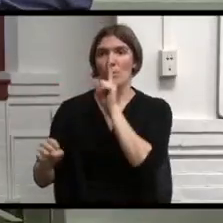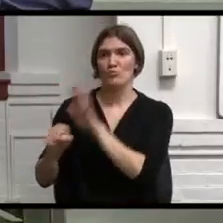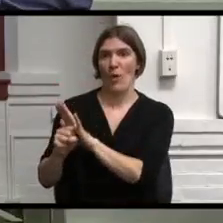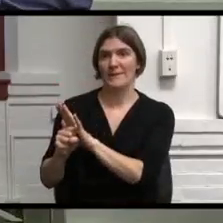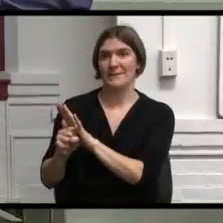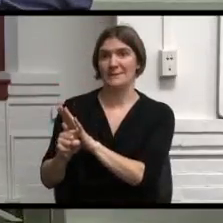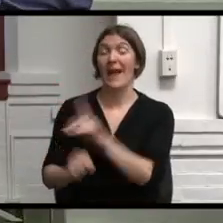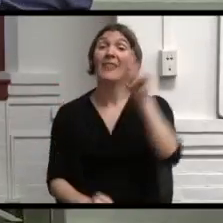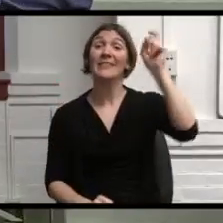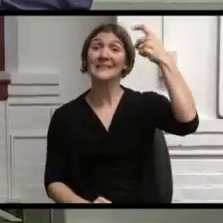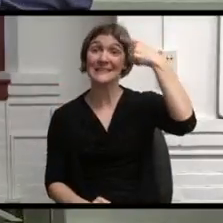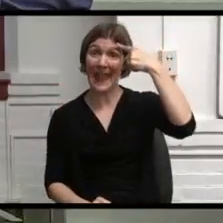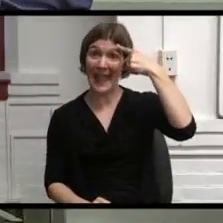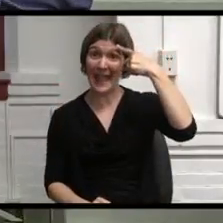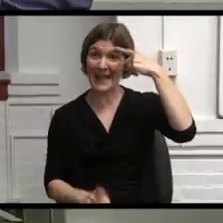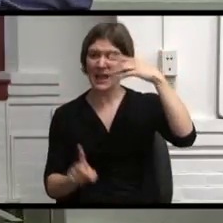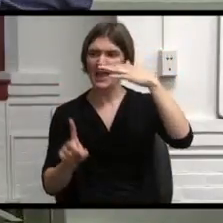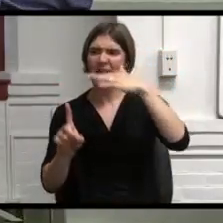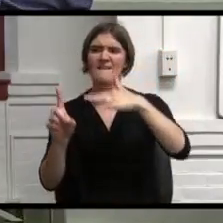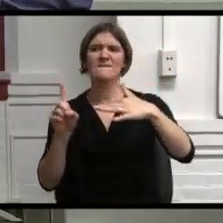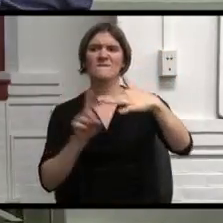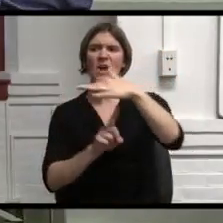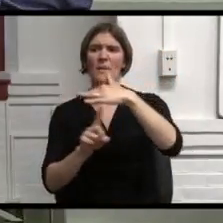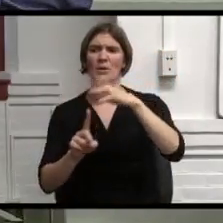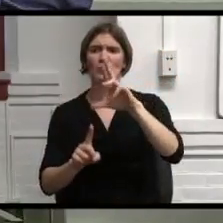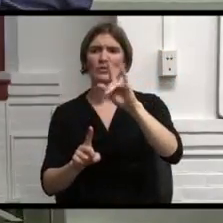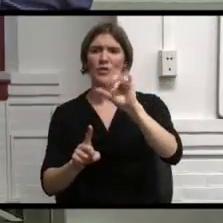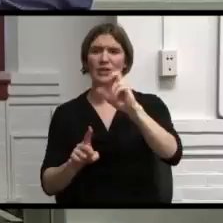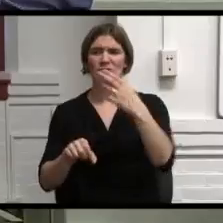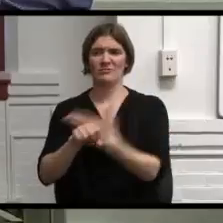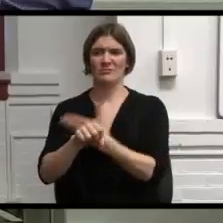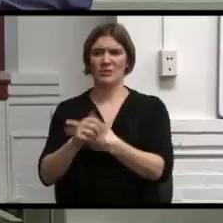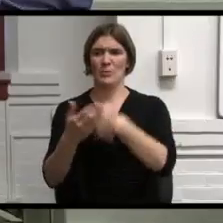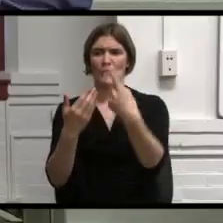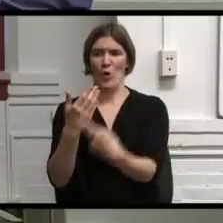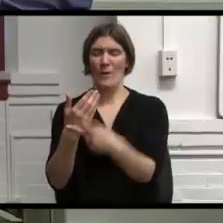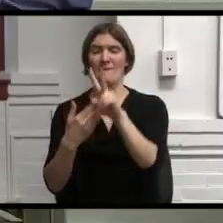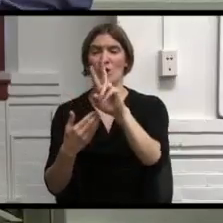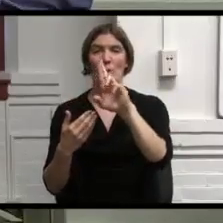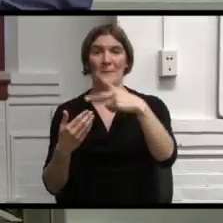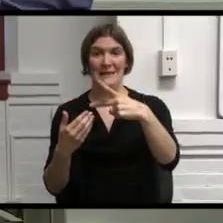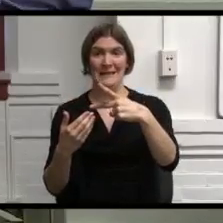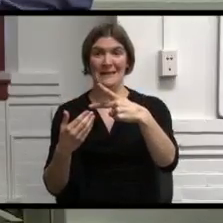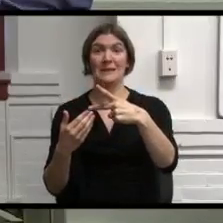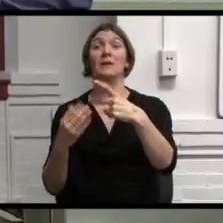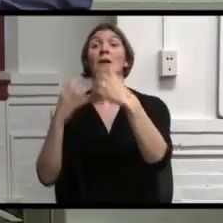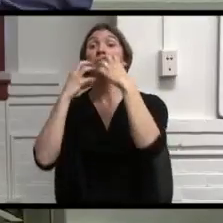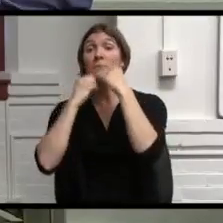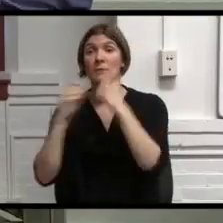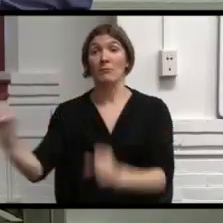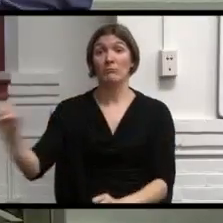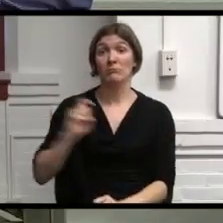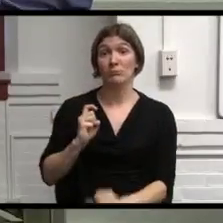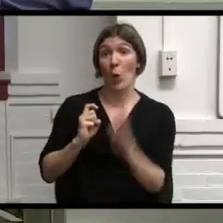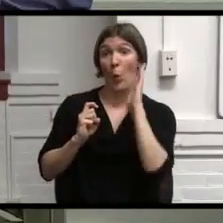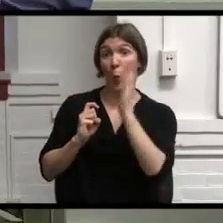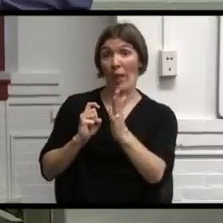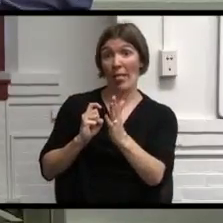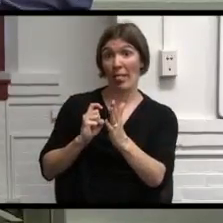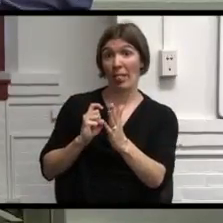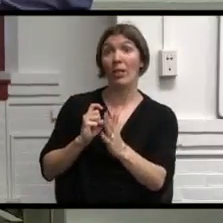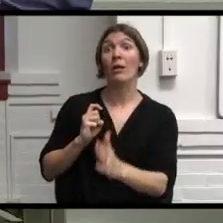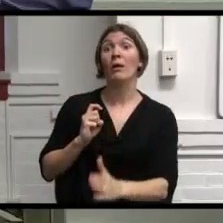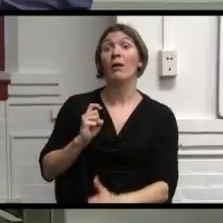state-administered Environmental Restoration Program, the ERP, through the Department of Environmental Conservation to